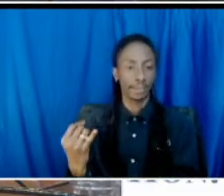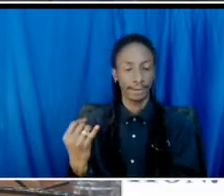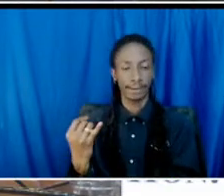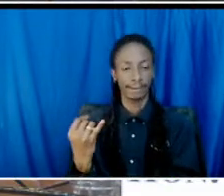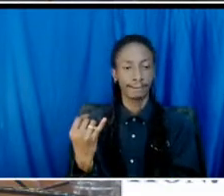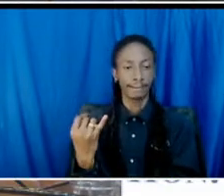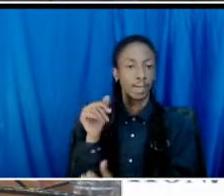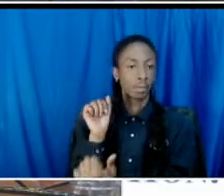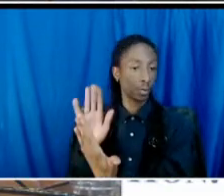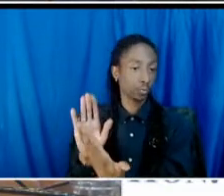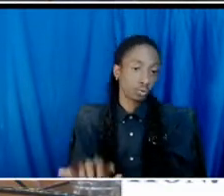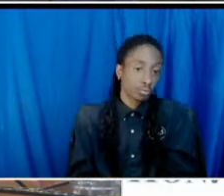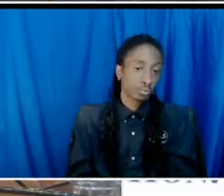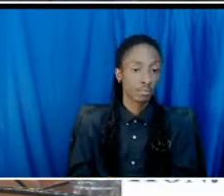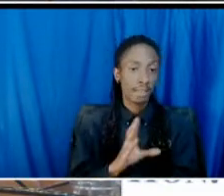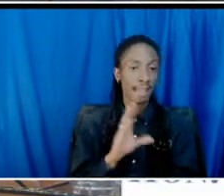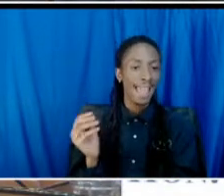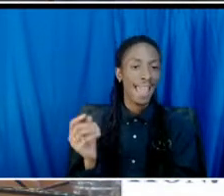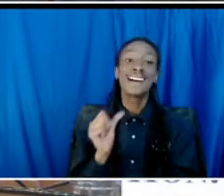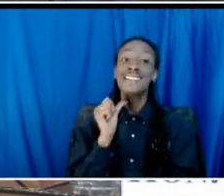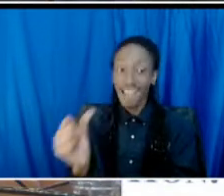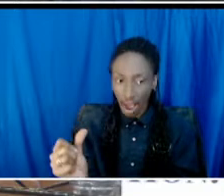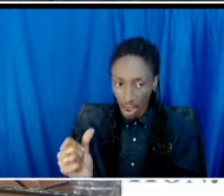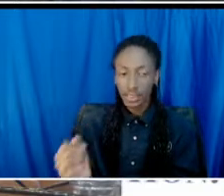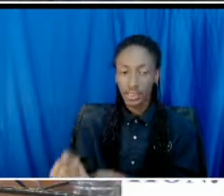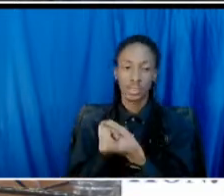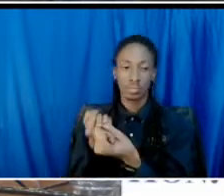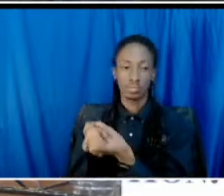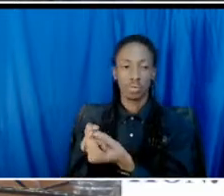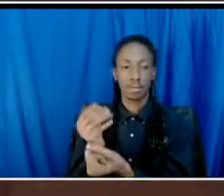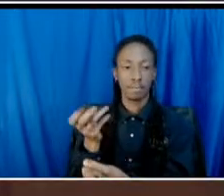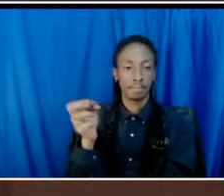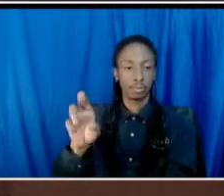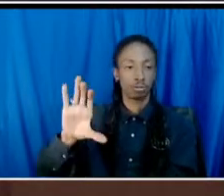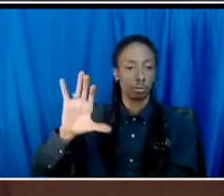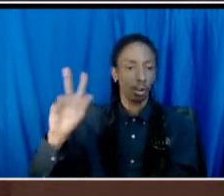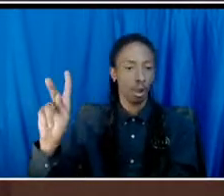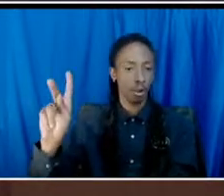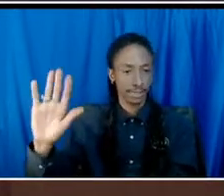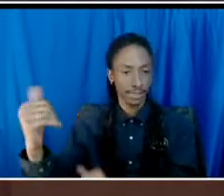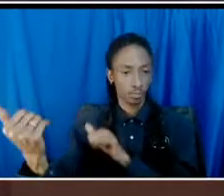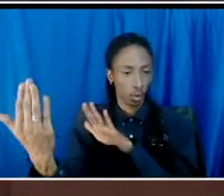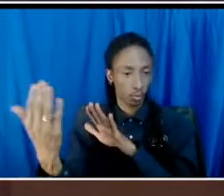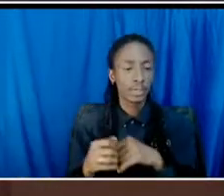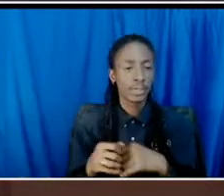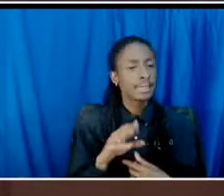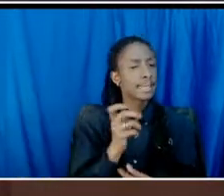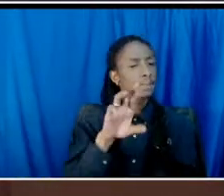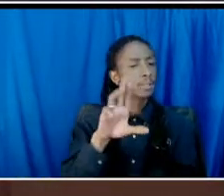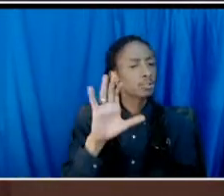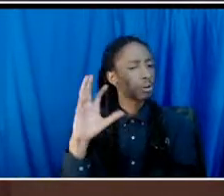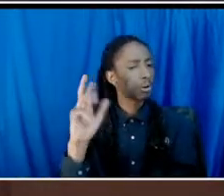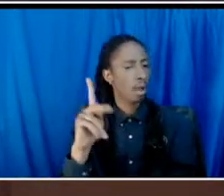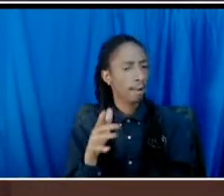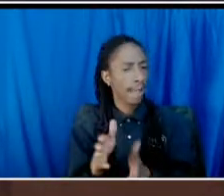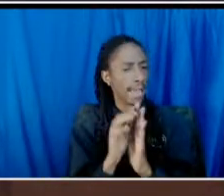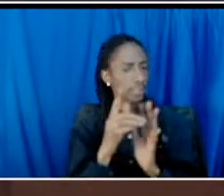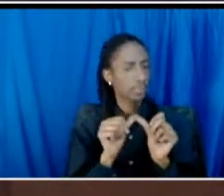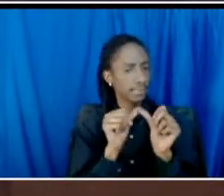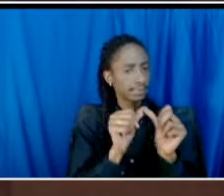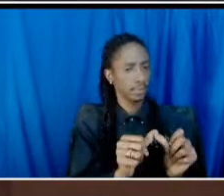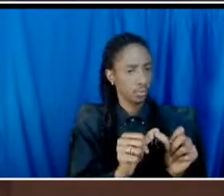approach and not supportive of Mr. Clark's approach. Did Mr. Clark ask you to continue to stay at the department?